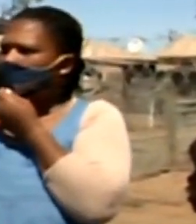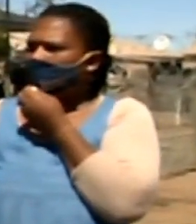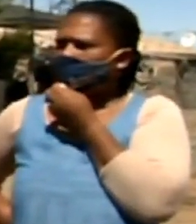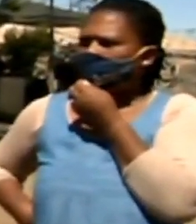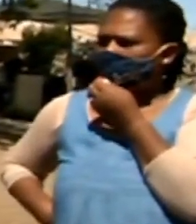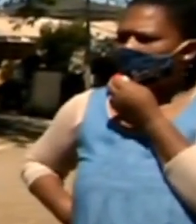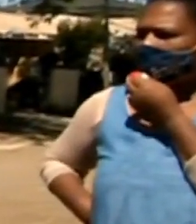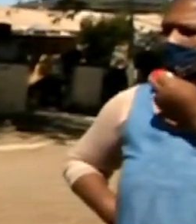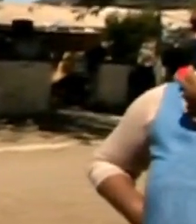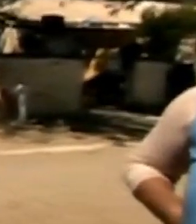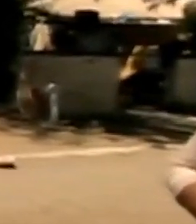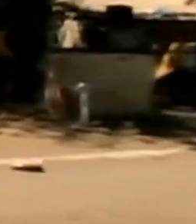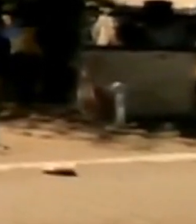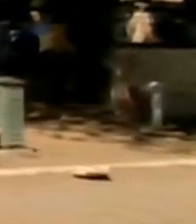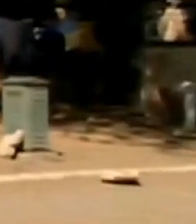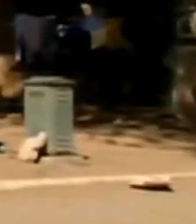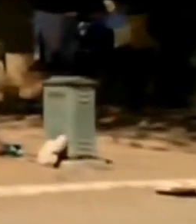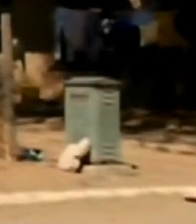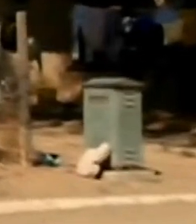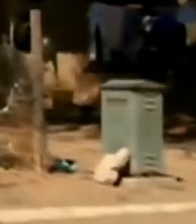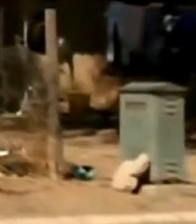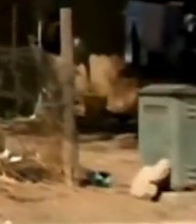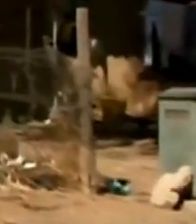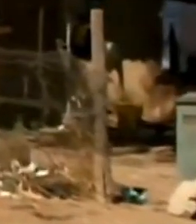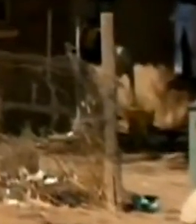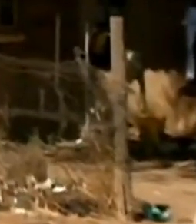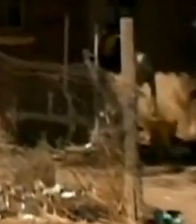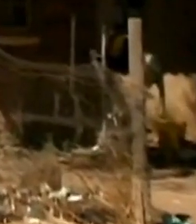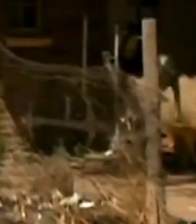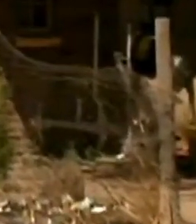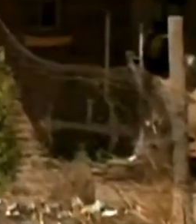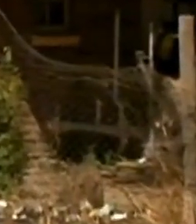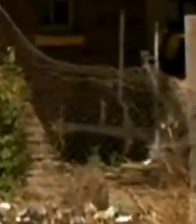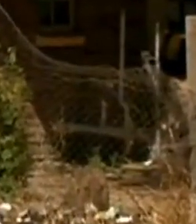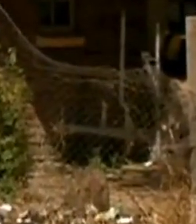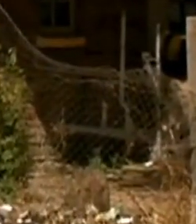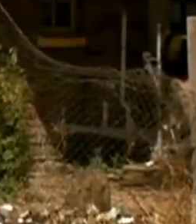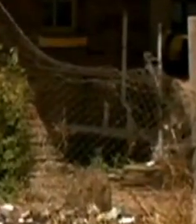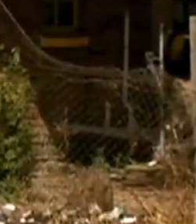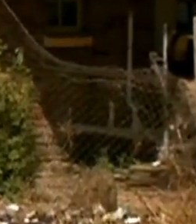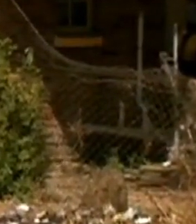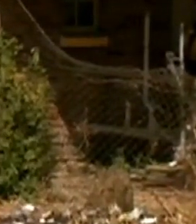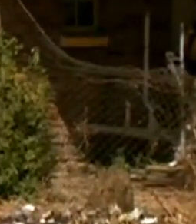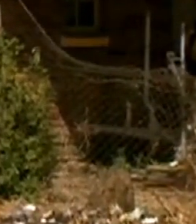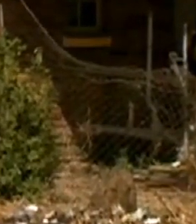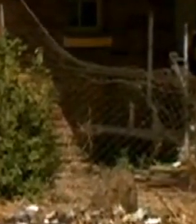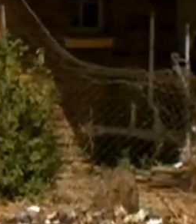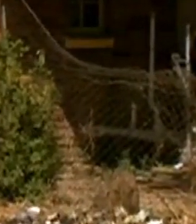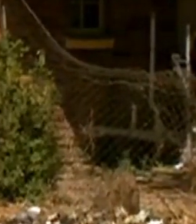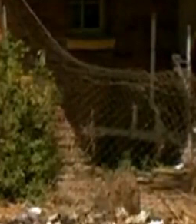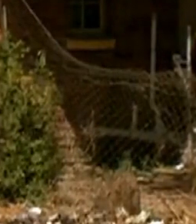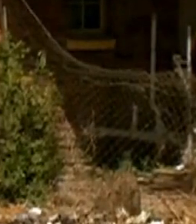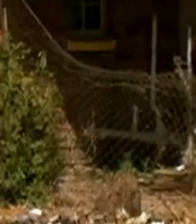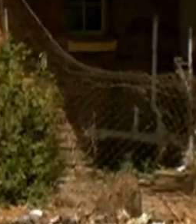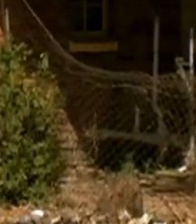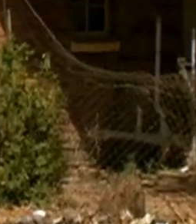in general in this area. And they say that they have been promised that they will be taken to a different area. But